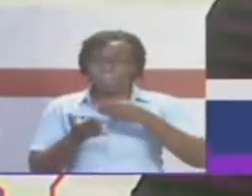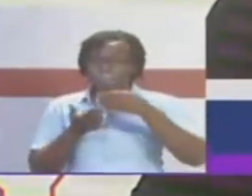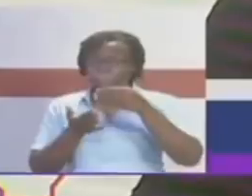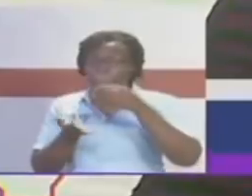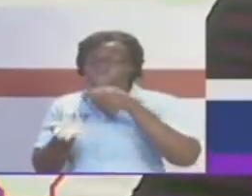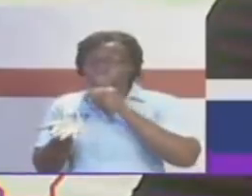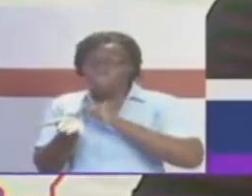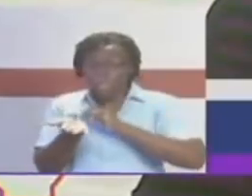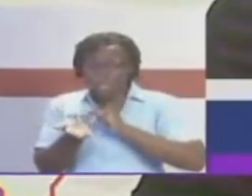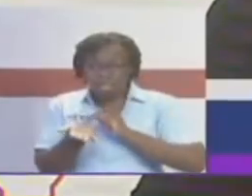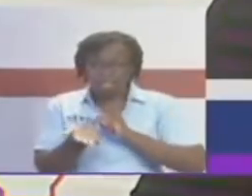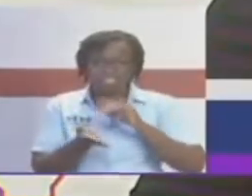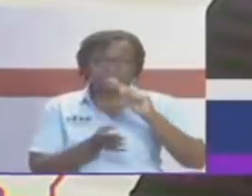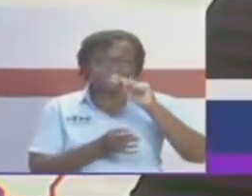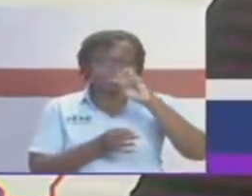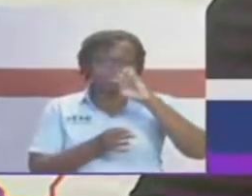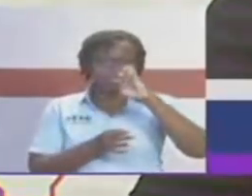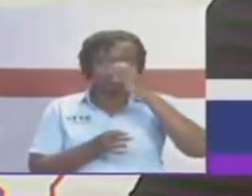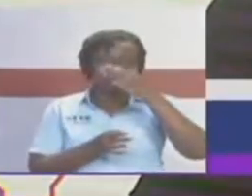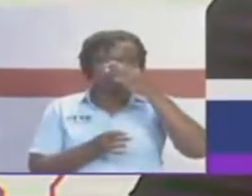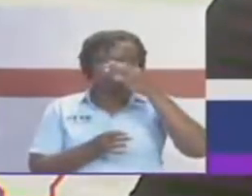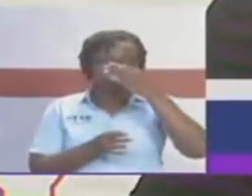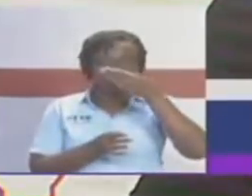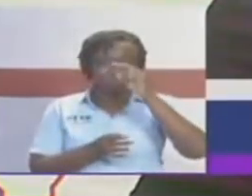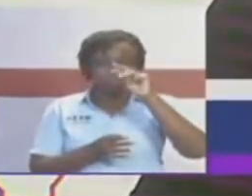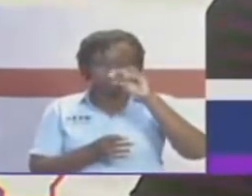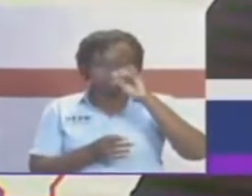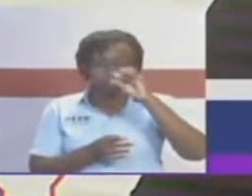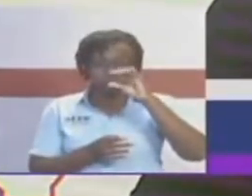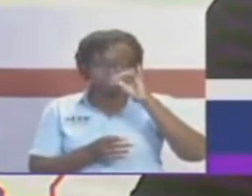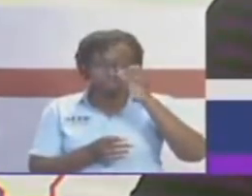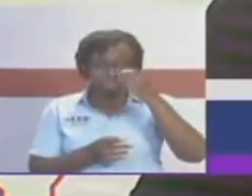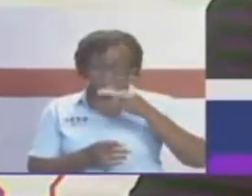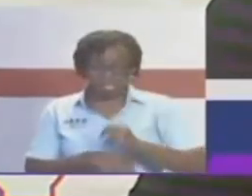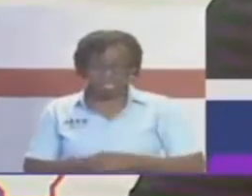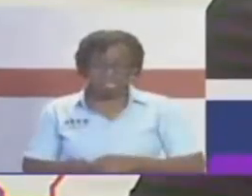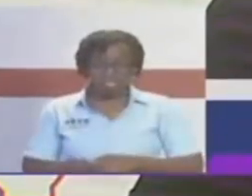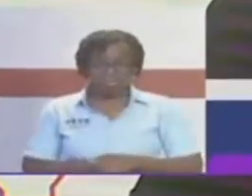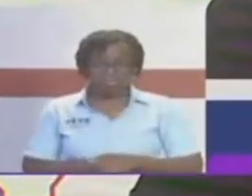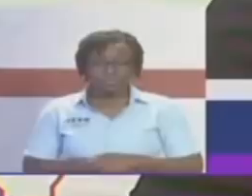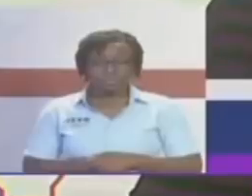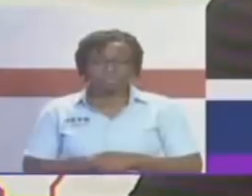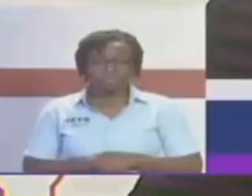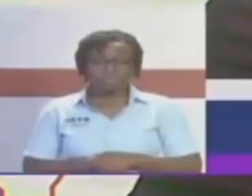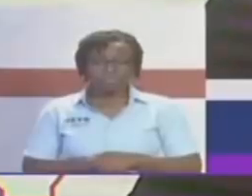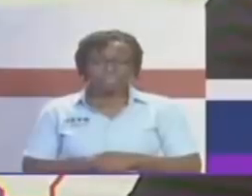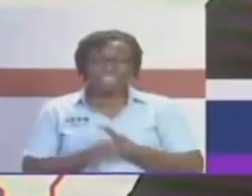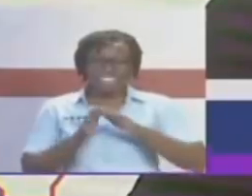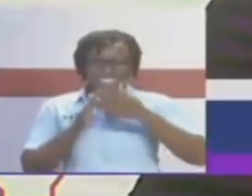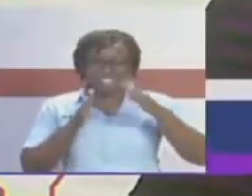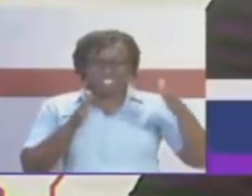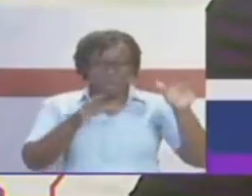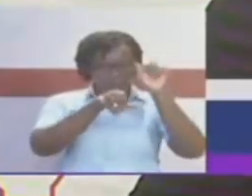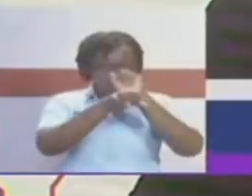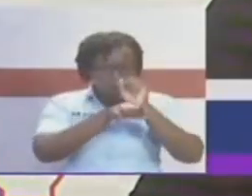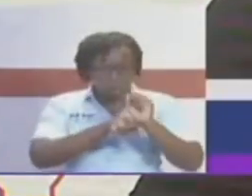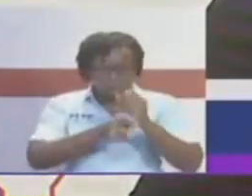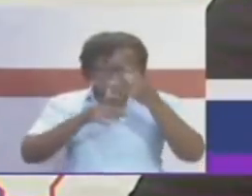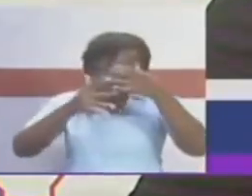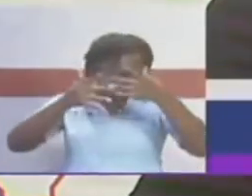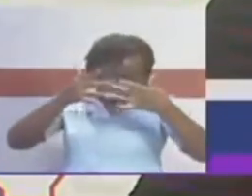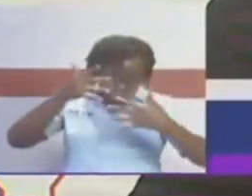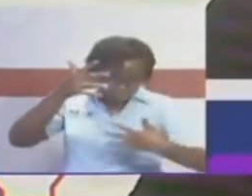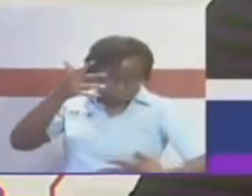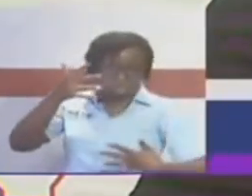technicians, the IT department, customer service representatives, engineering, OSHA, the administrative secretarial team,